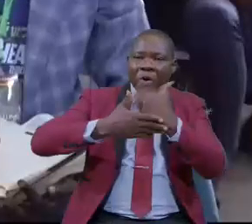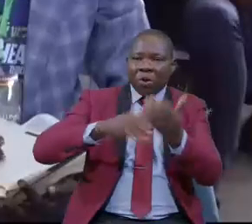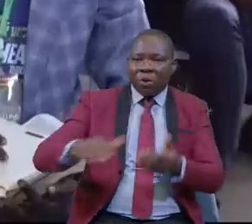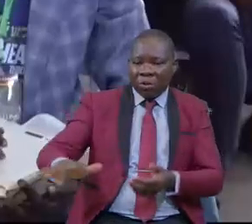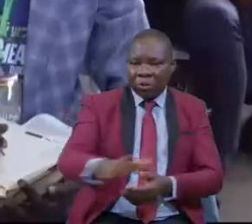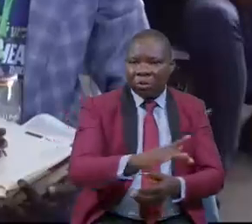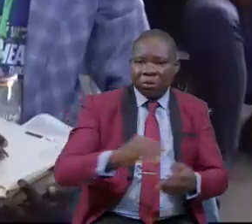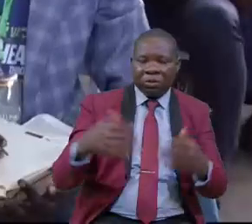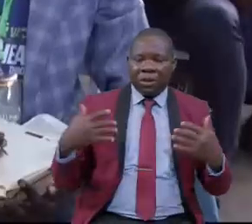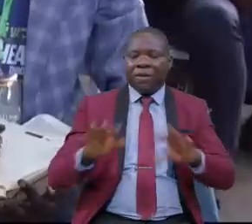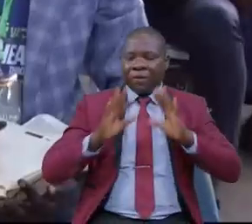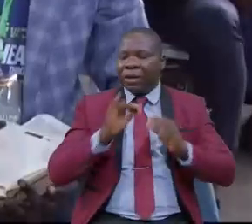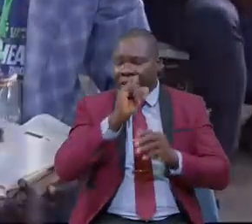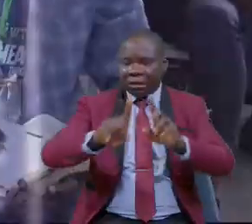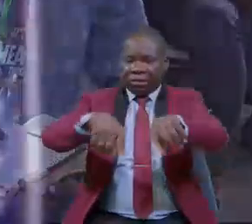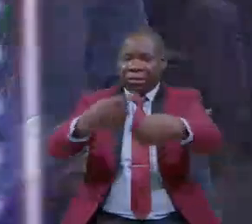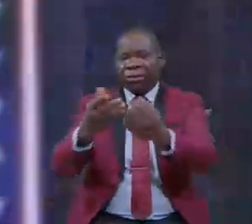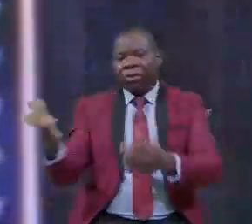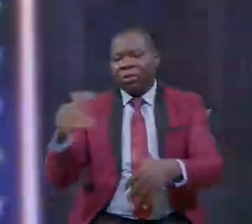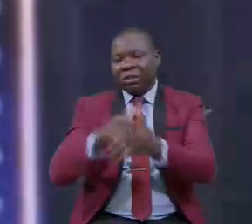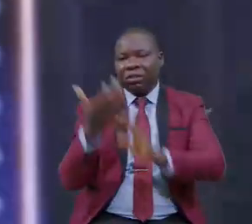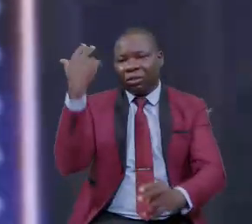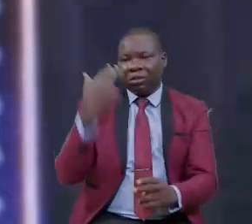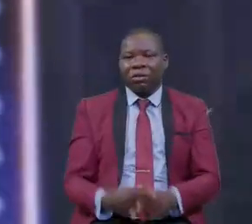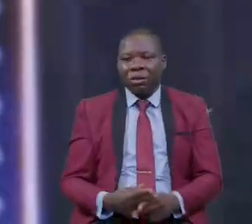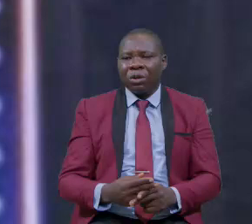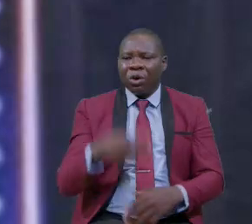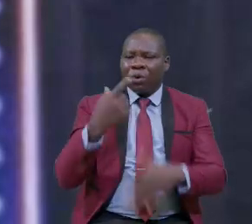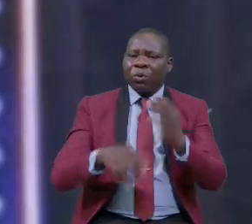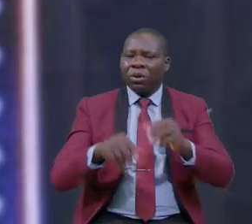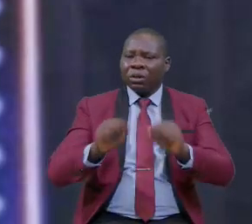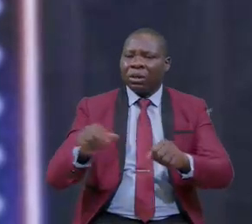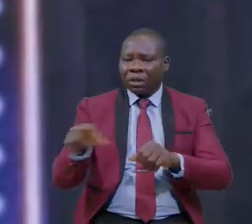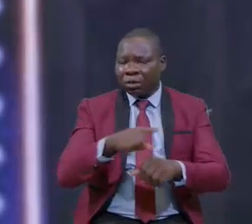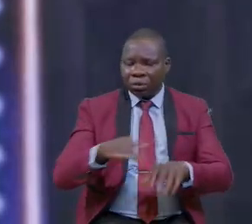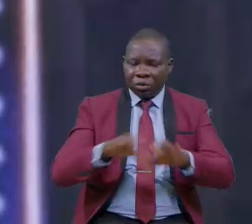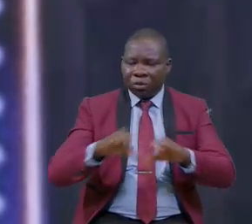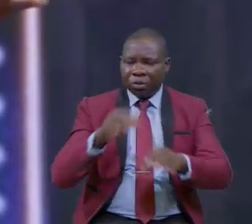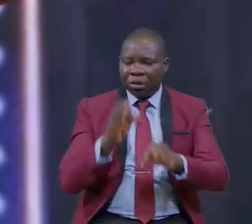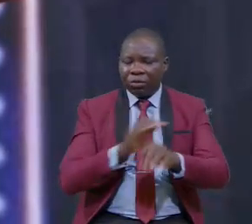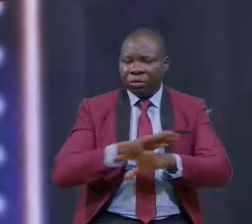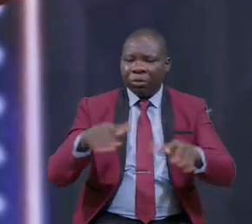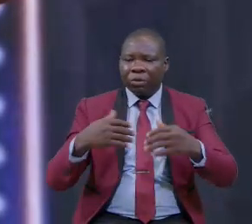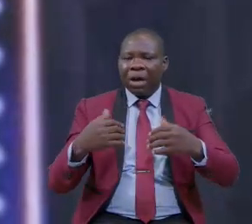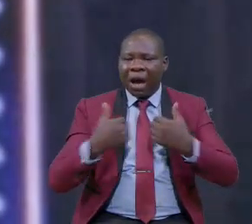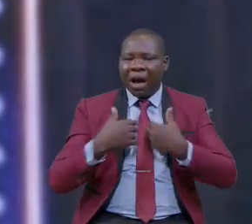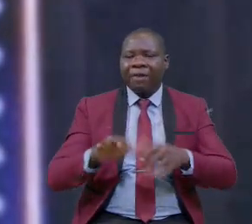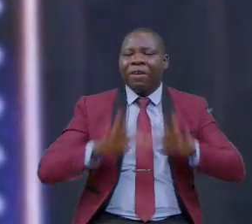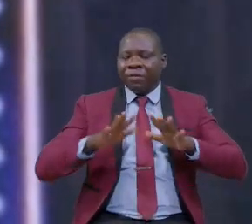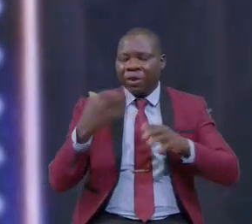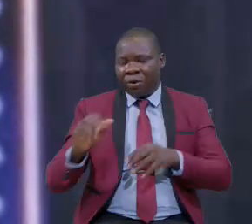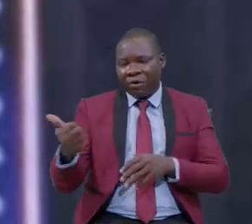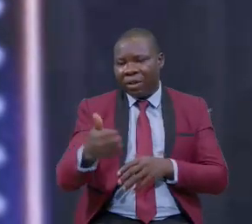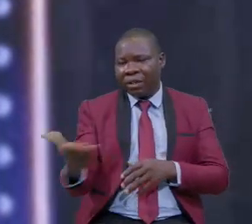What could you do if you had no fear of anything, anyone, any situation in